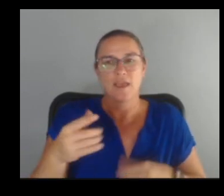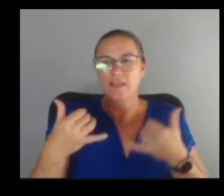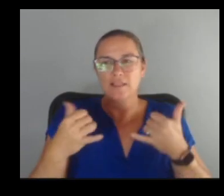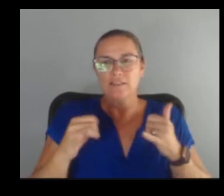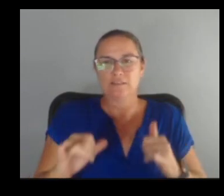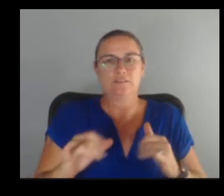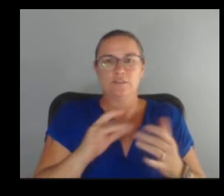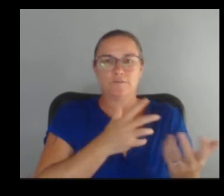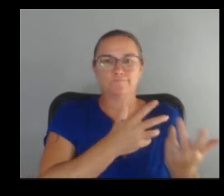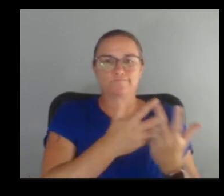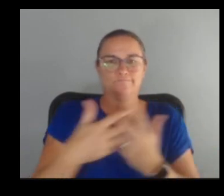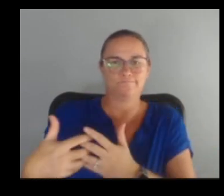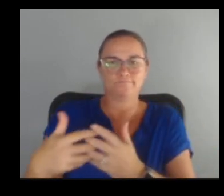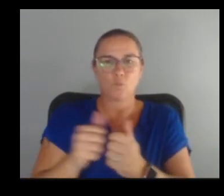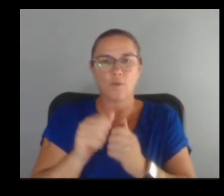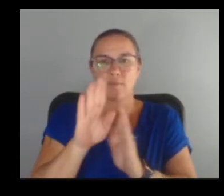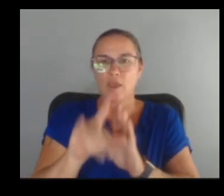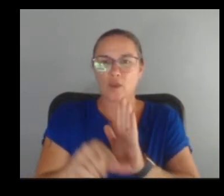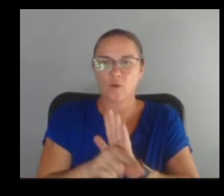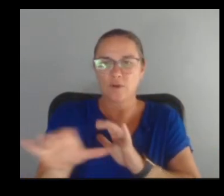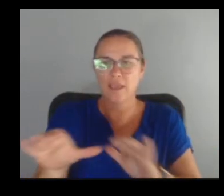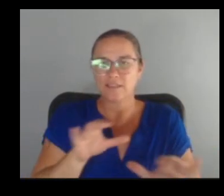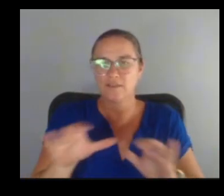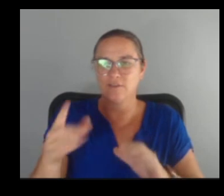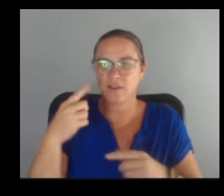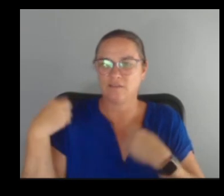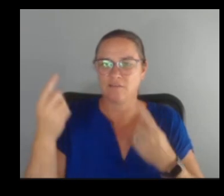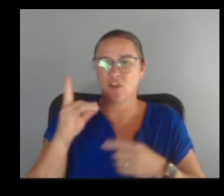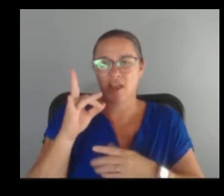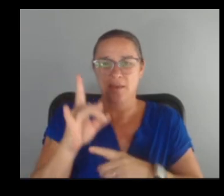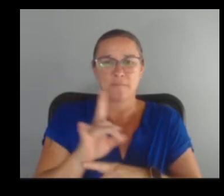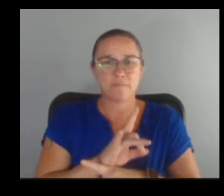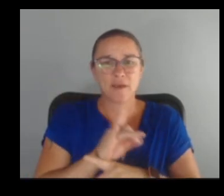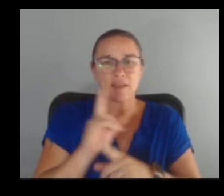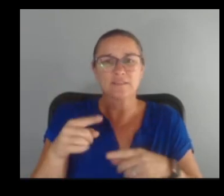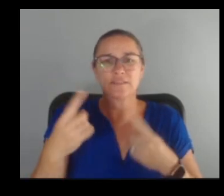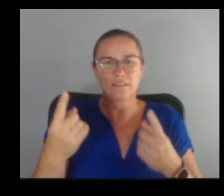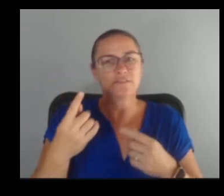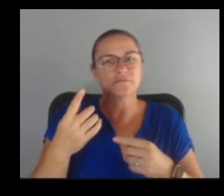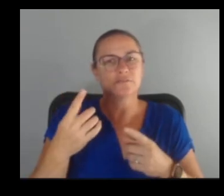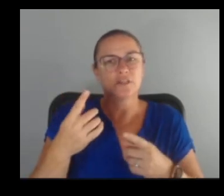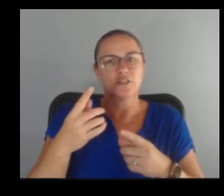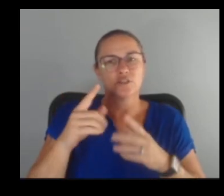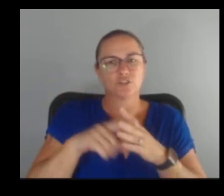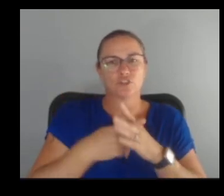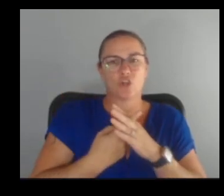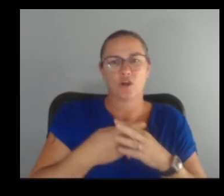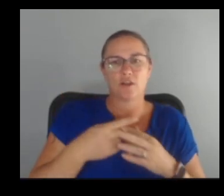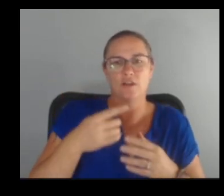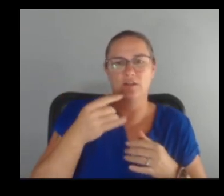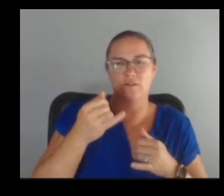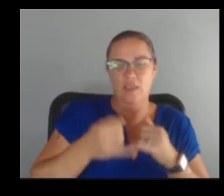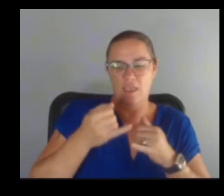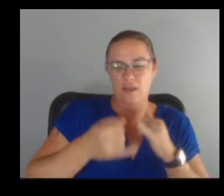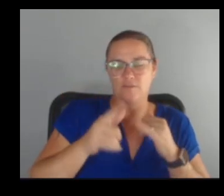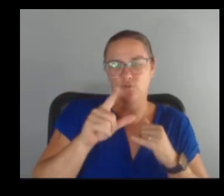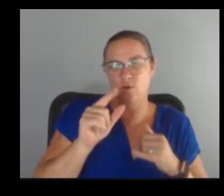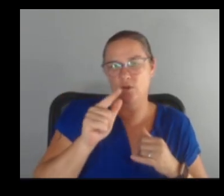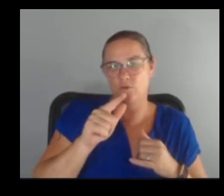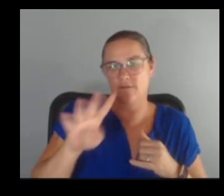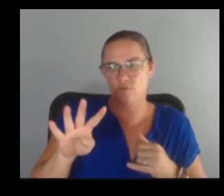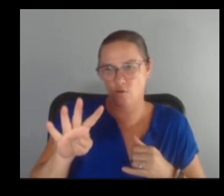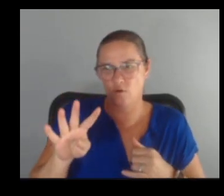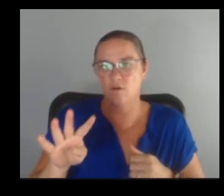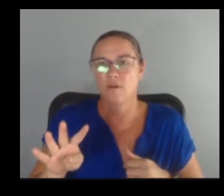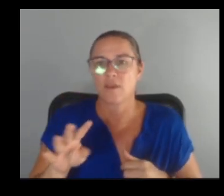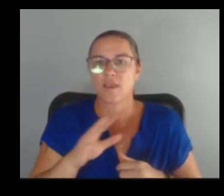background activity over the past 8 months, ever since the onset of this eruption in late 2024. And we're still seeing stretching